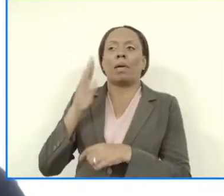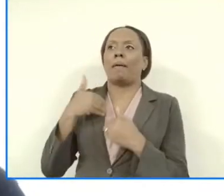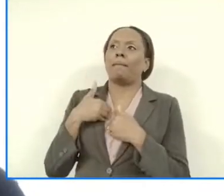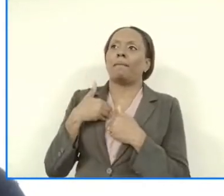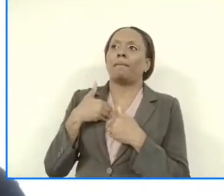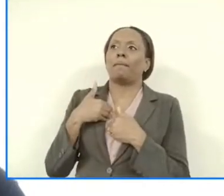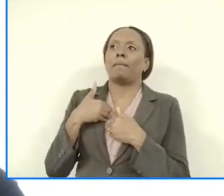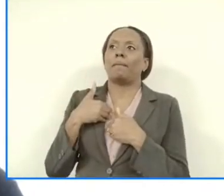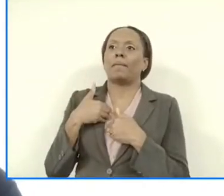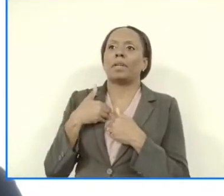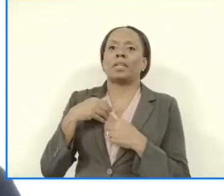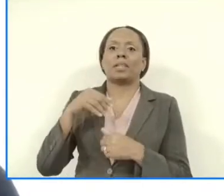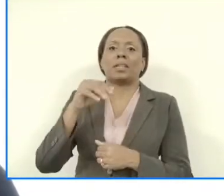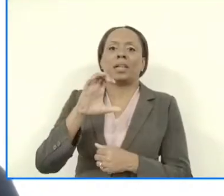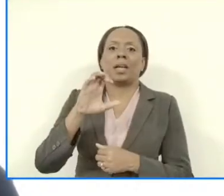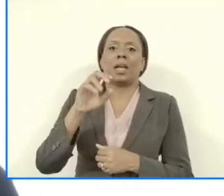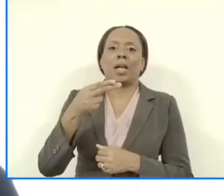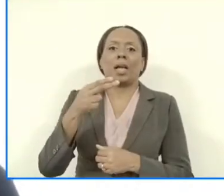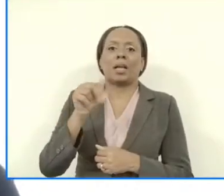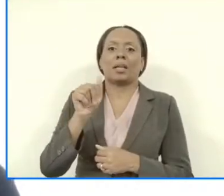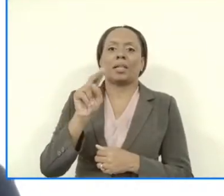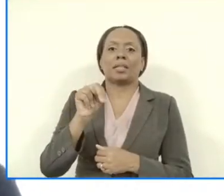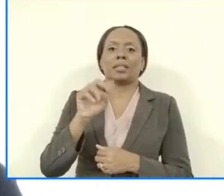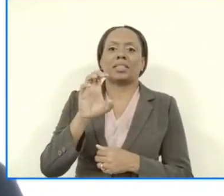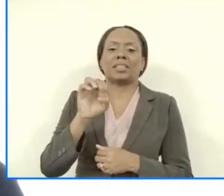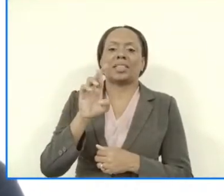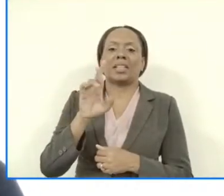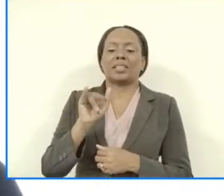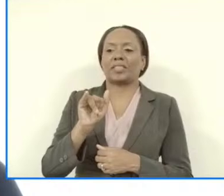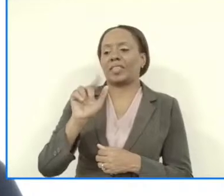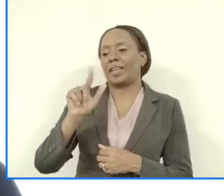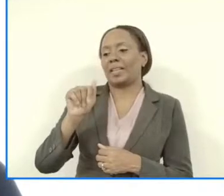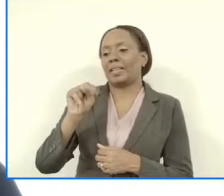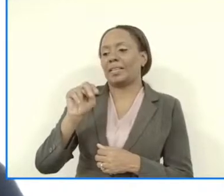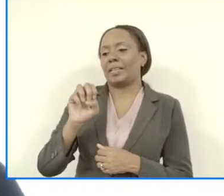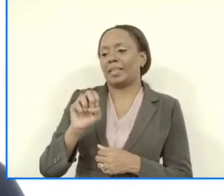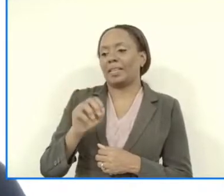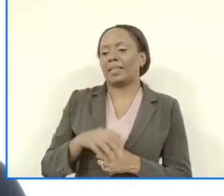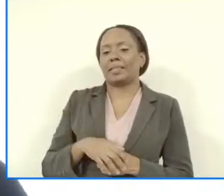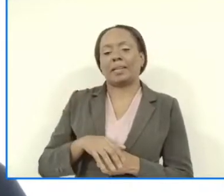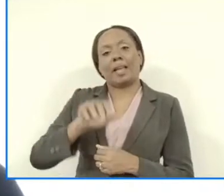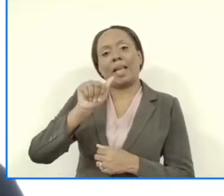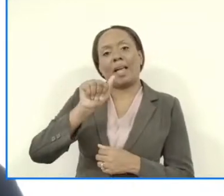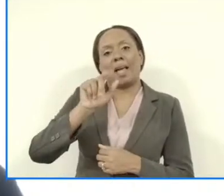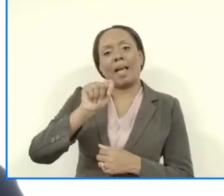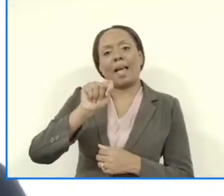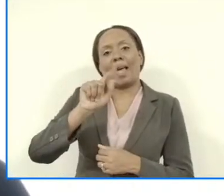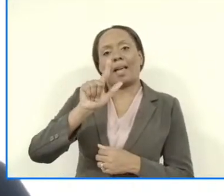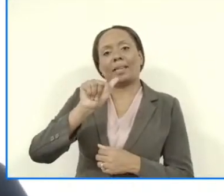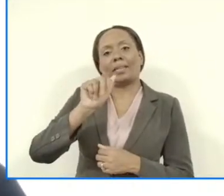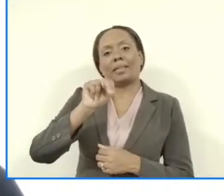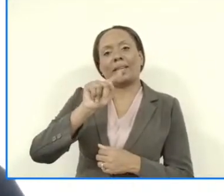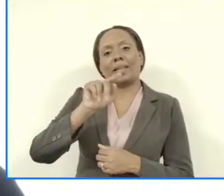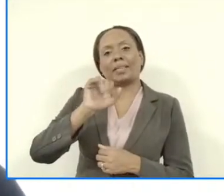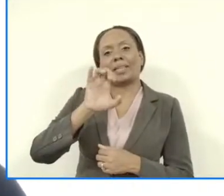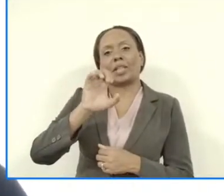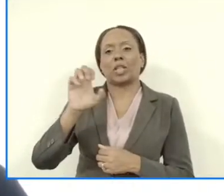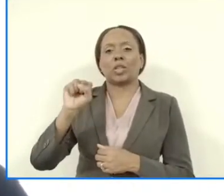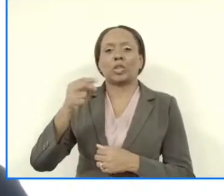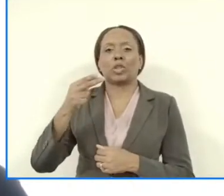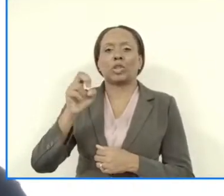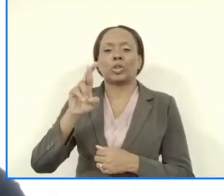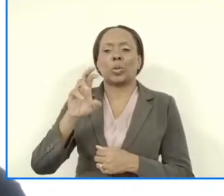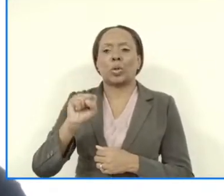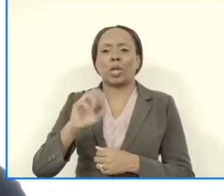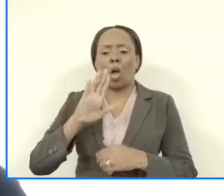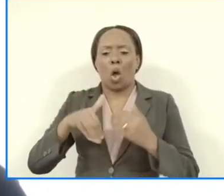Atlantic Shores, Ealing Park, Chancery Lane. So those are some examples. That isn't, a fully exhaustive